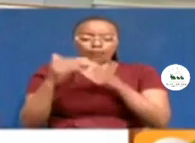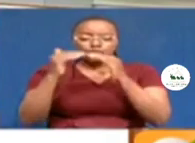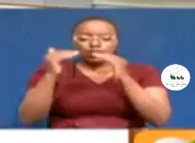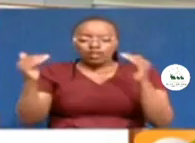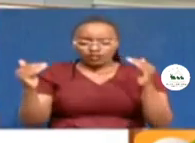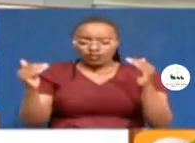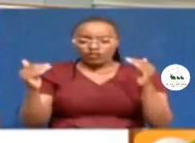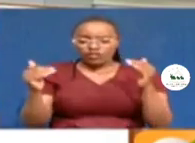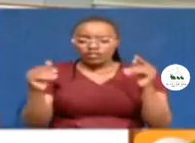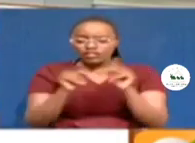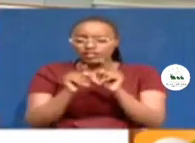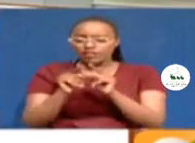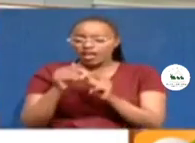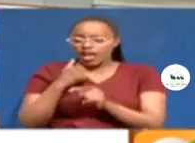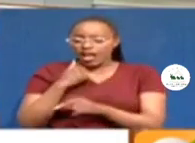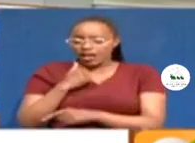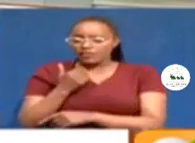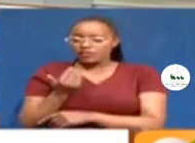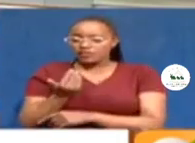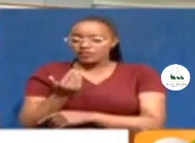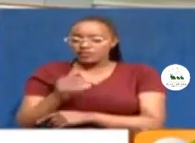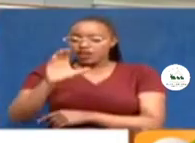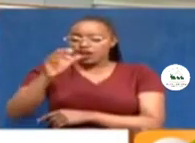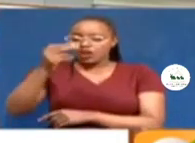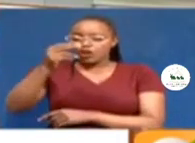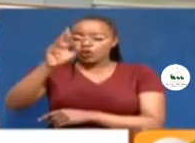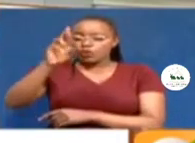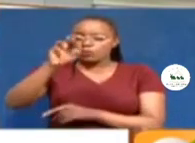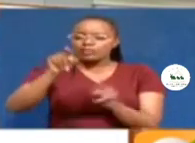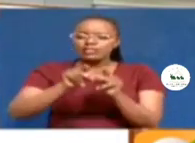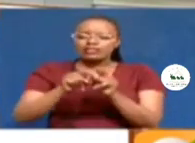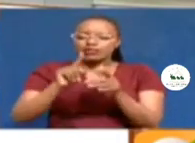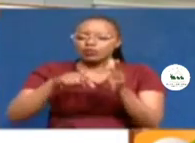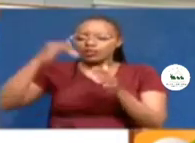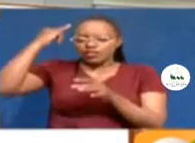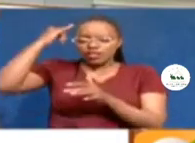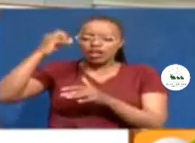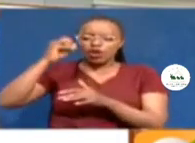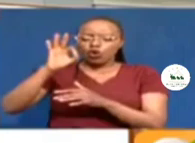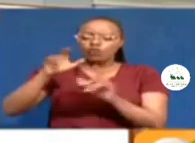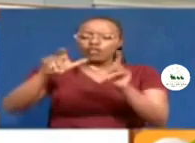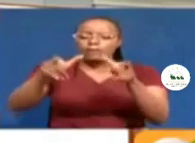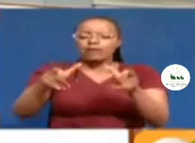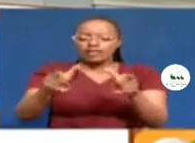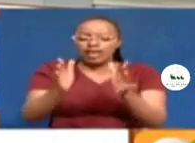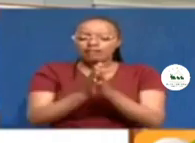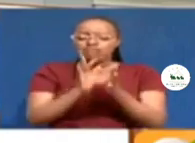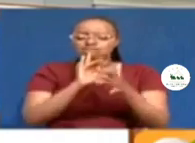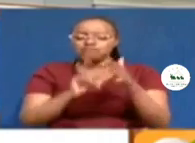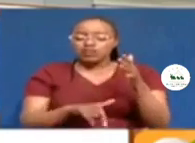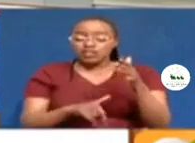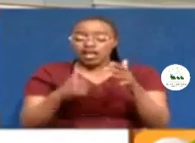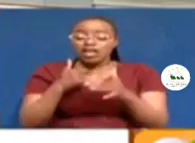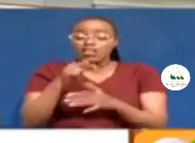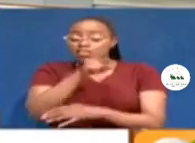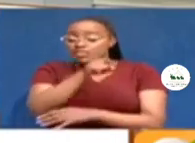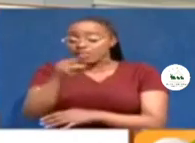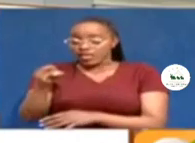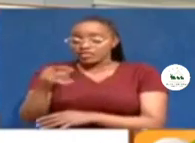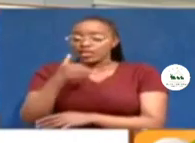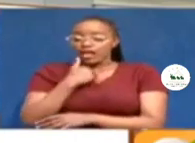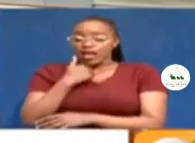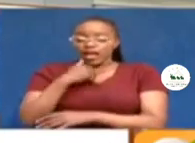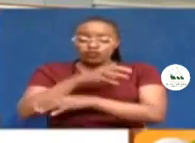that Cromwell coins the notion of the fourth estate and says, and they